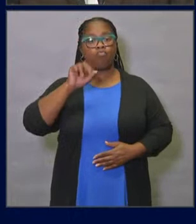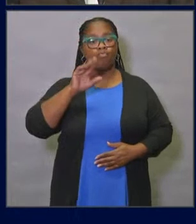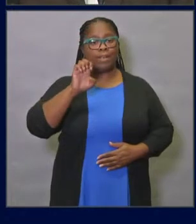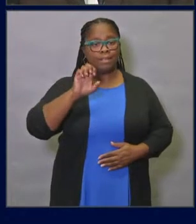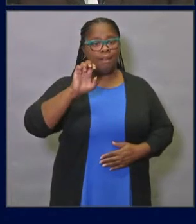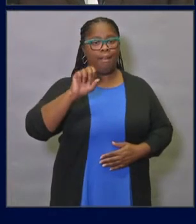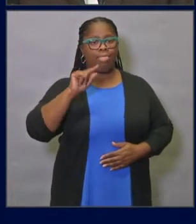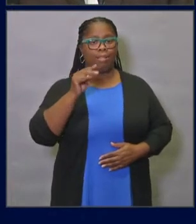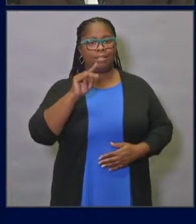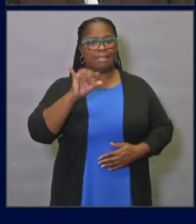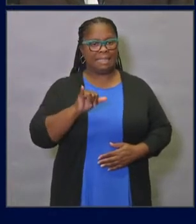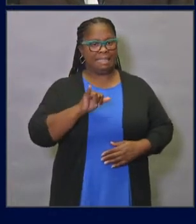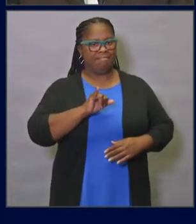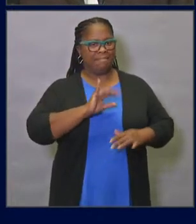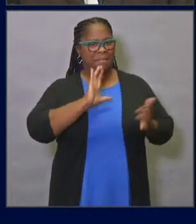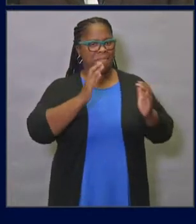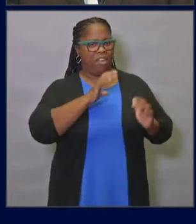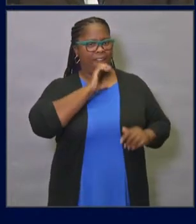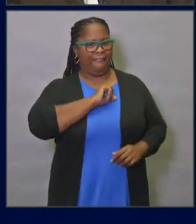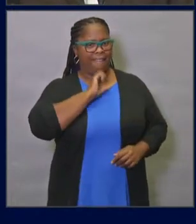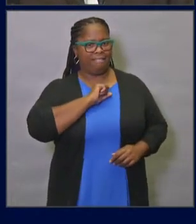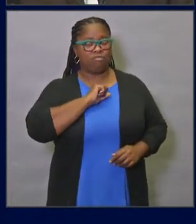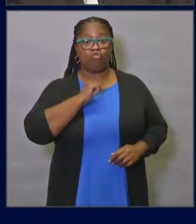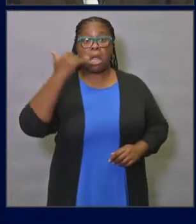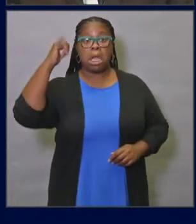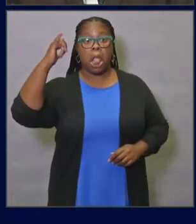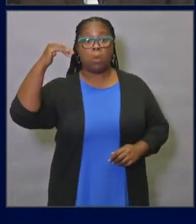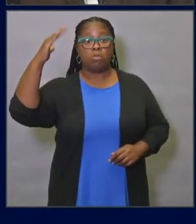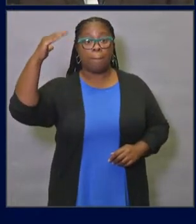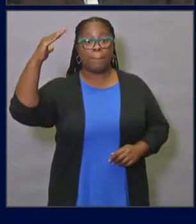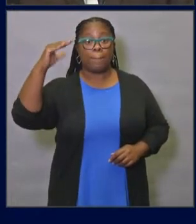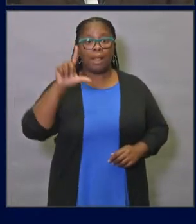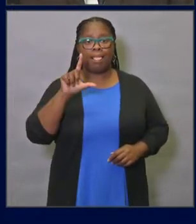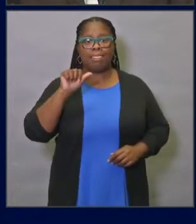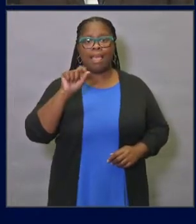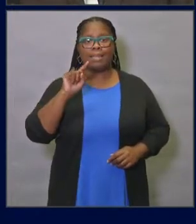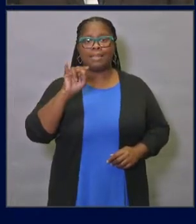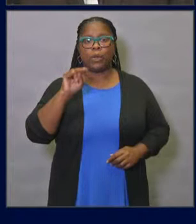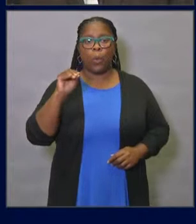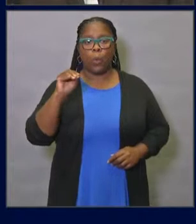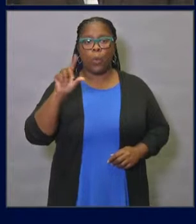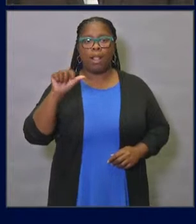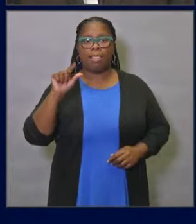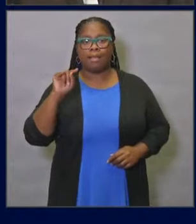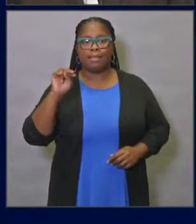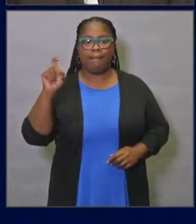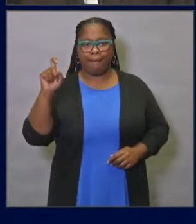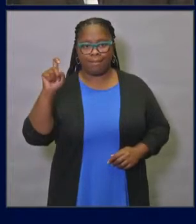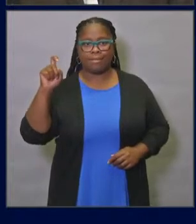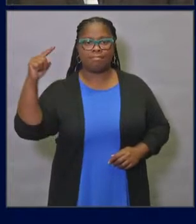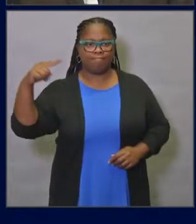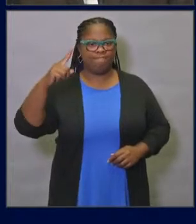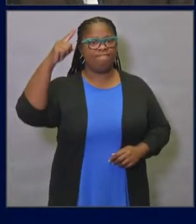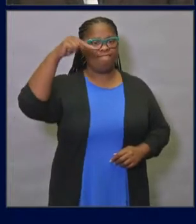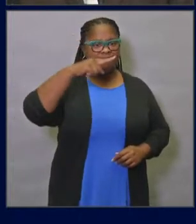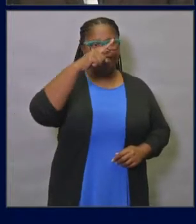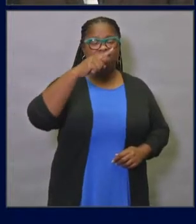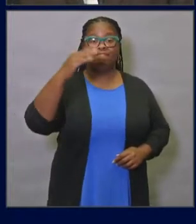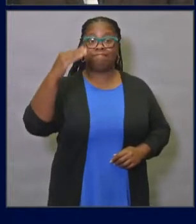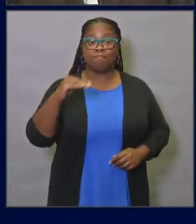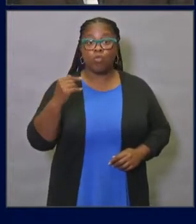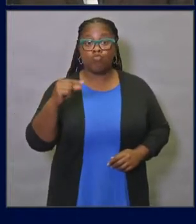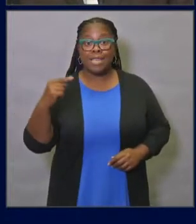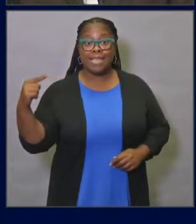The yellow line on top represents the Latino, Latina, or Latinx residents of the county. Just below that is the green line representing Black